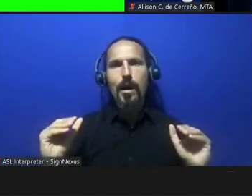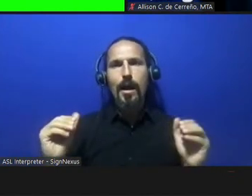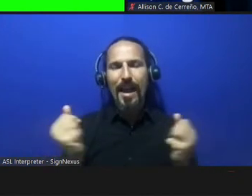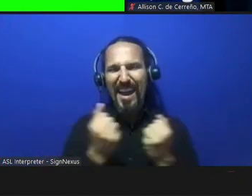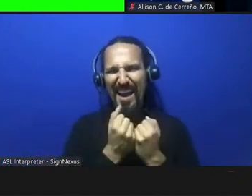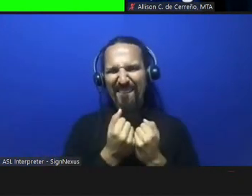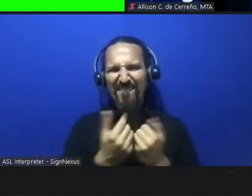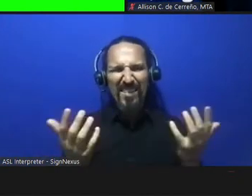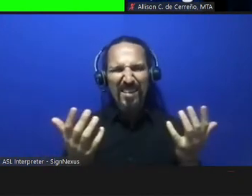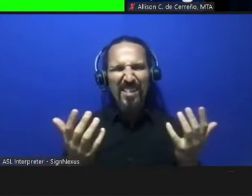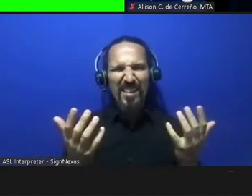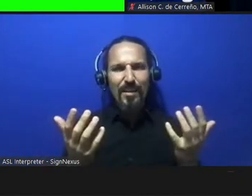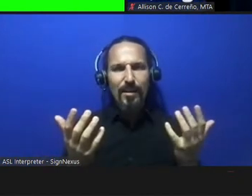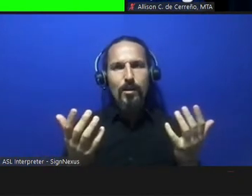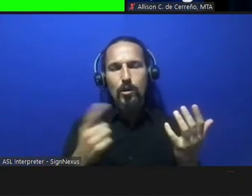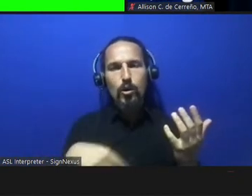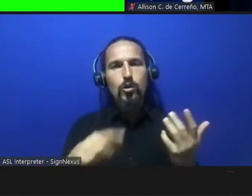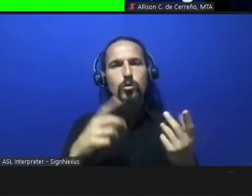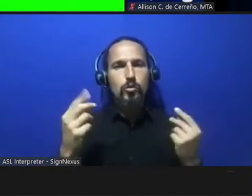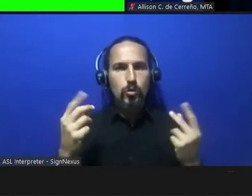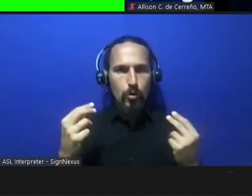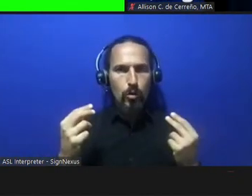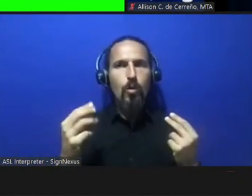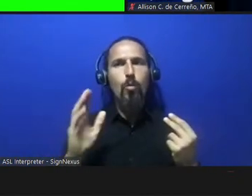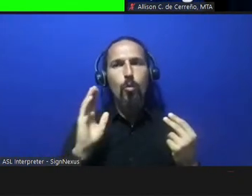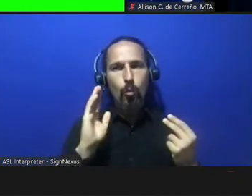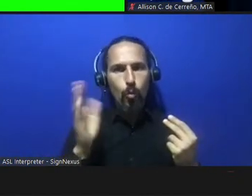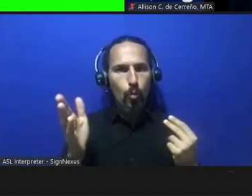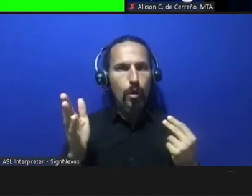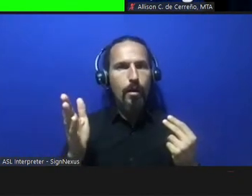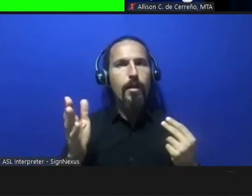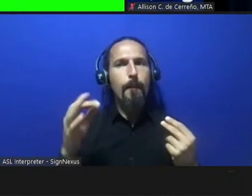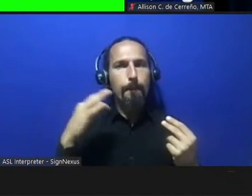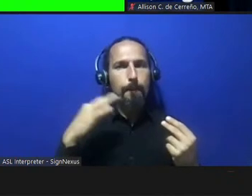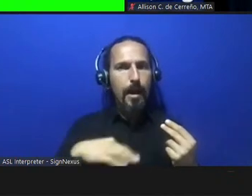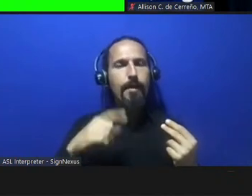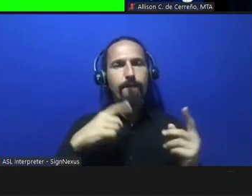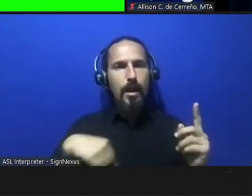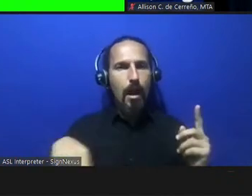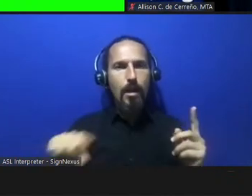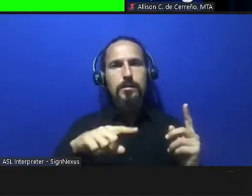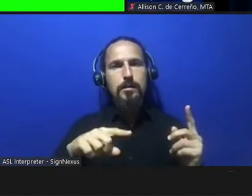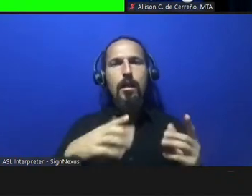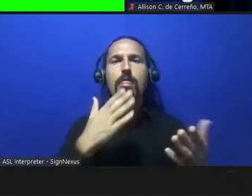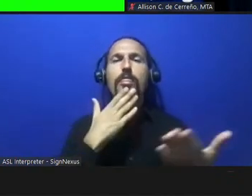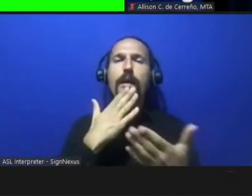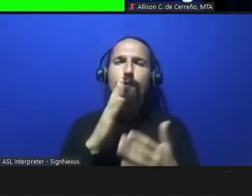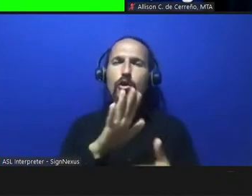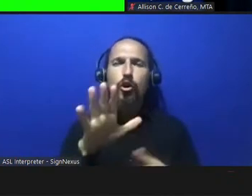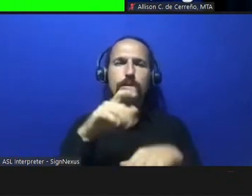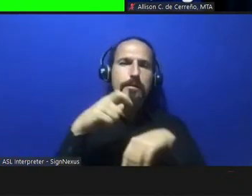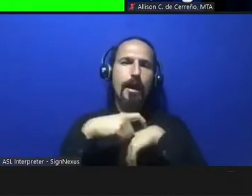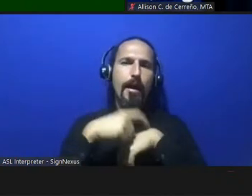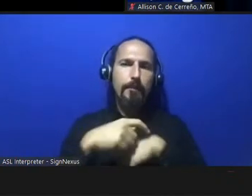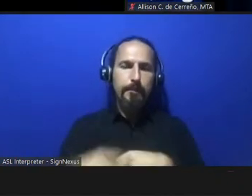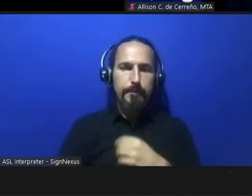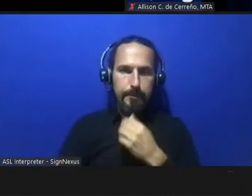that is that you do will actually benefit us thank you for your time